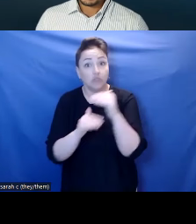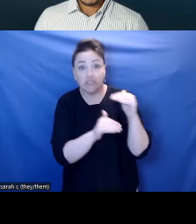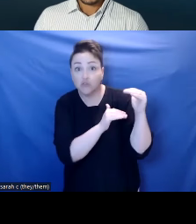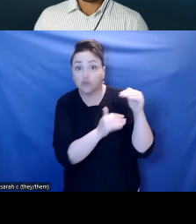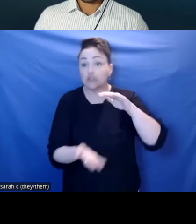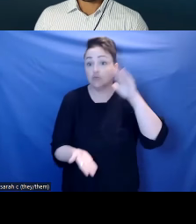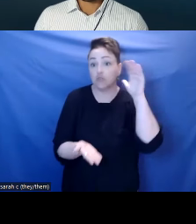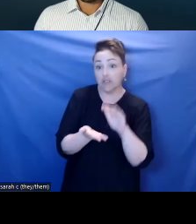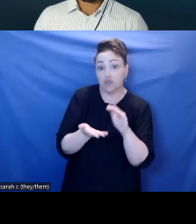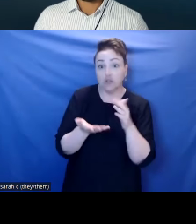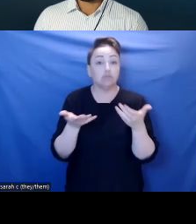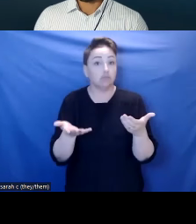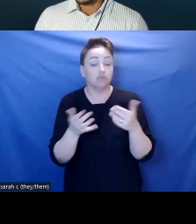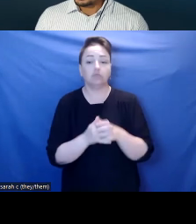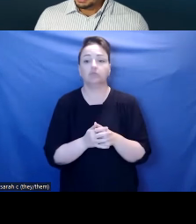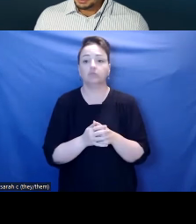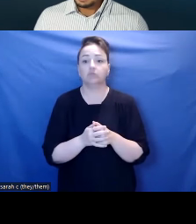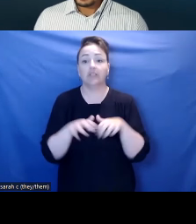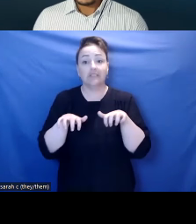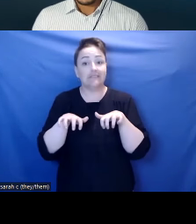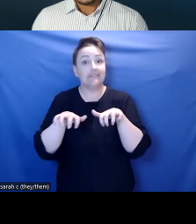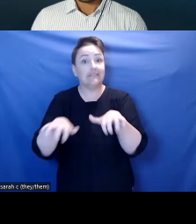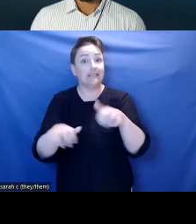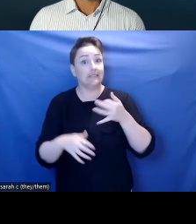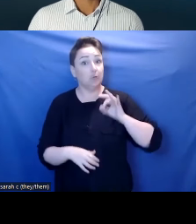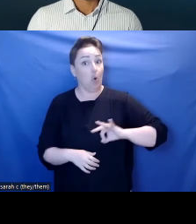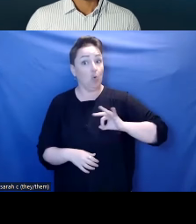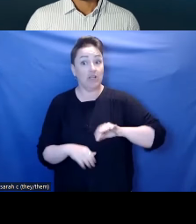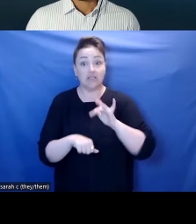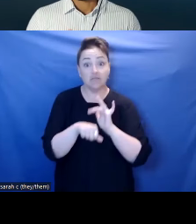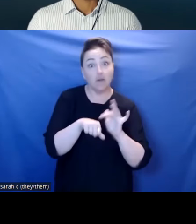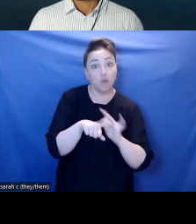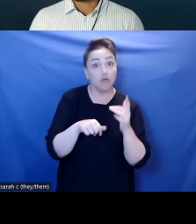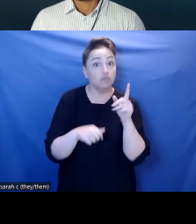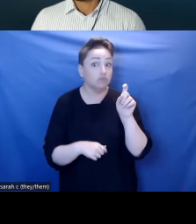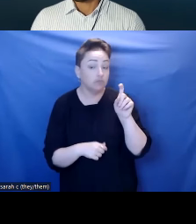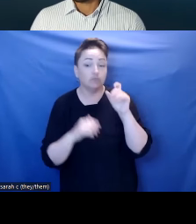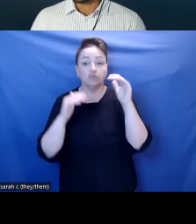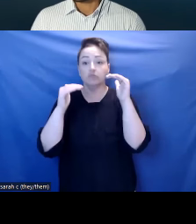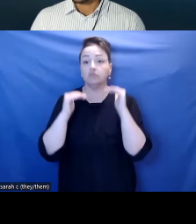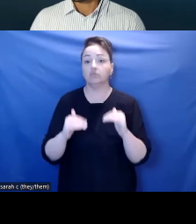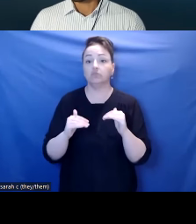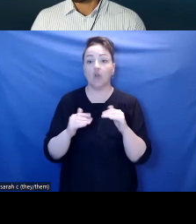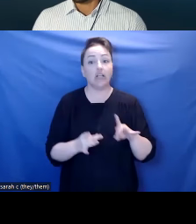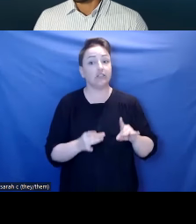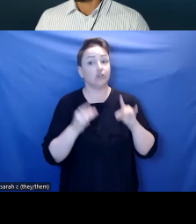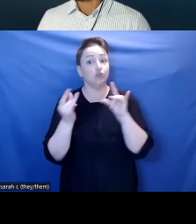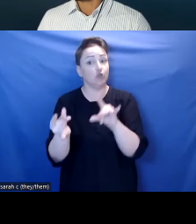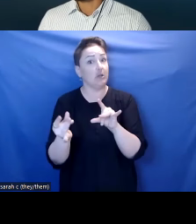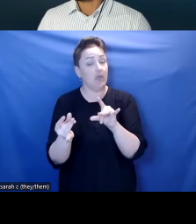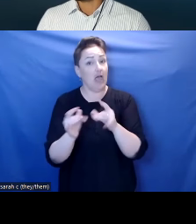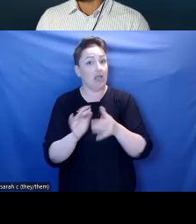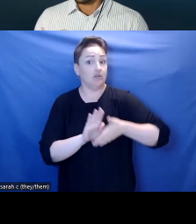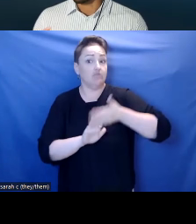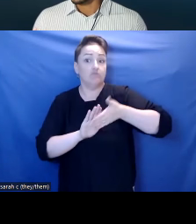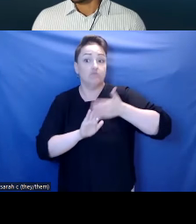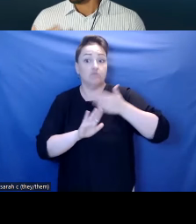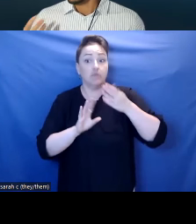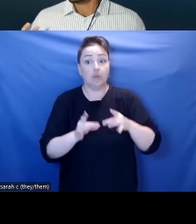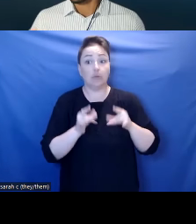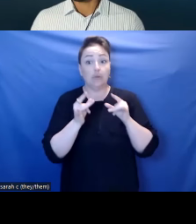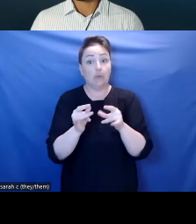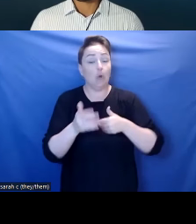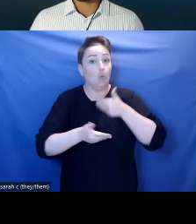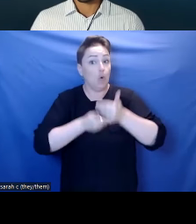ordinances? Is density bonusing available? Is there a streamlined or expedited review process for residential developments